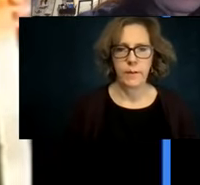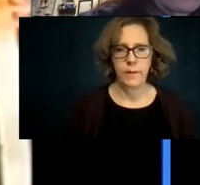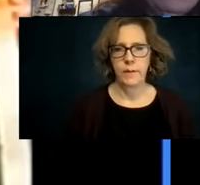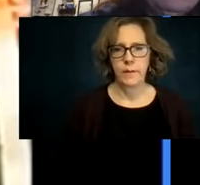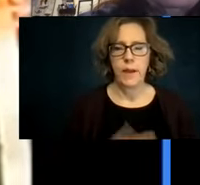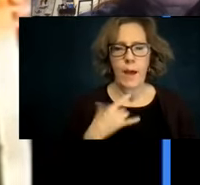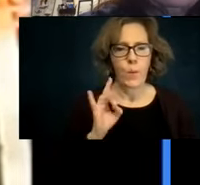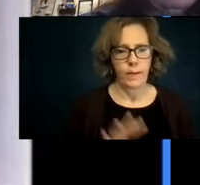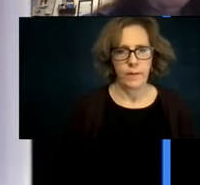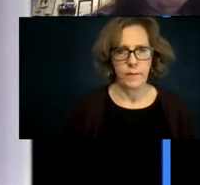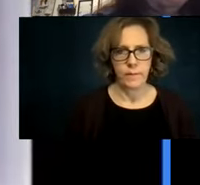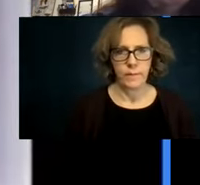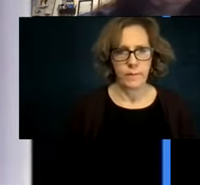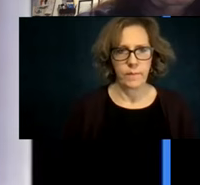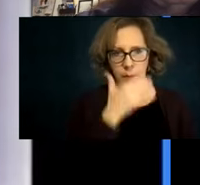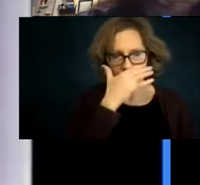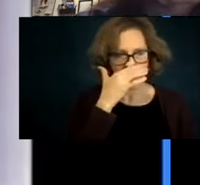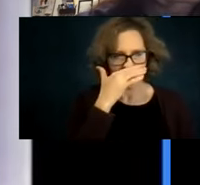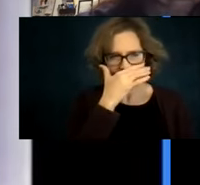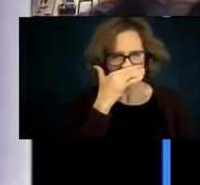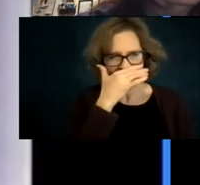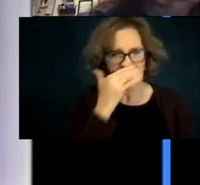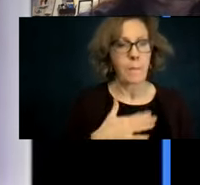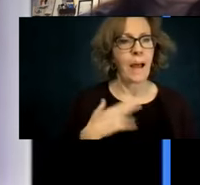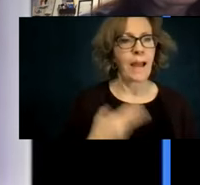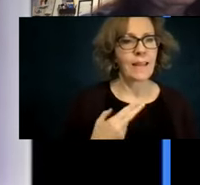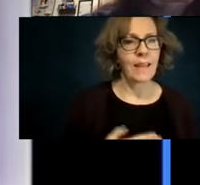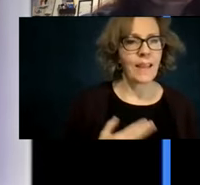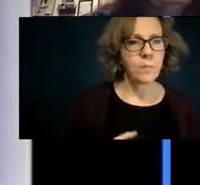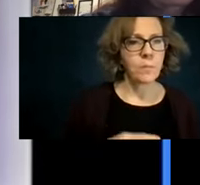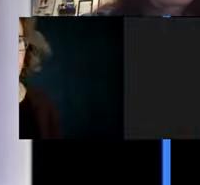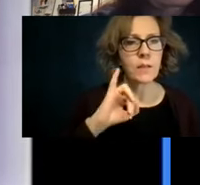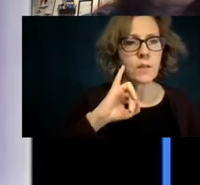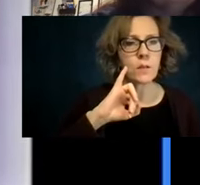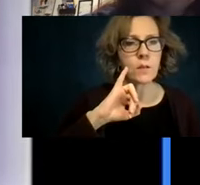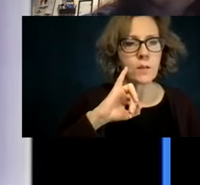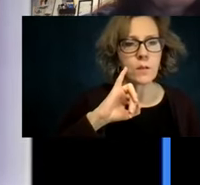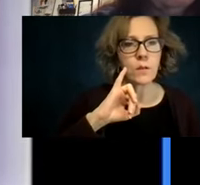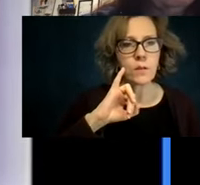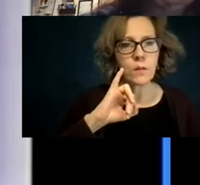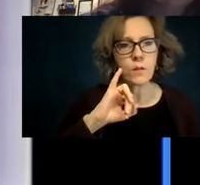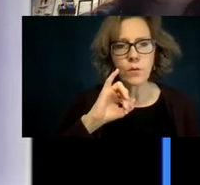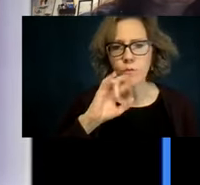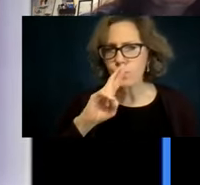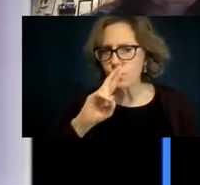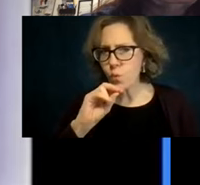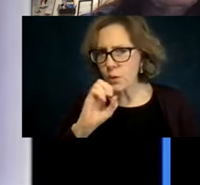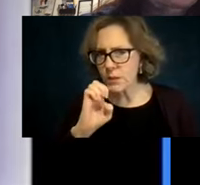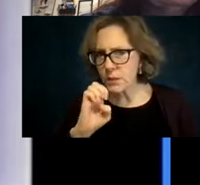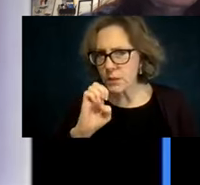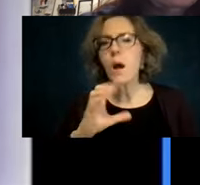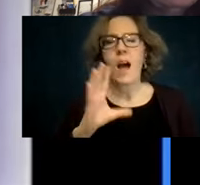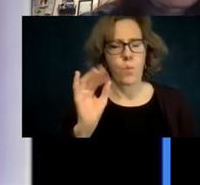I don't like it. My name is Roseanne Kingsbury. I would like to have it